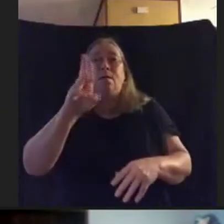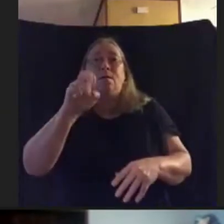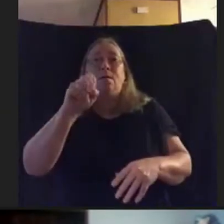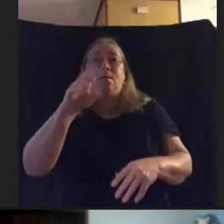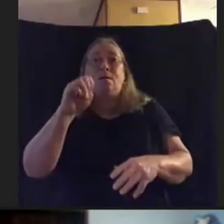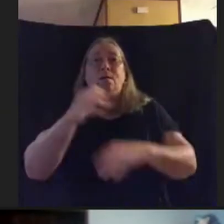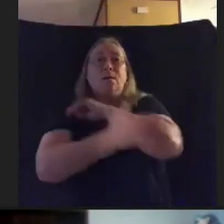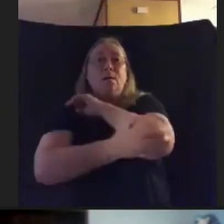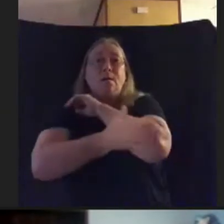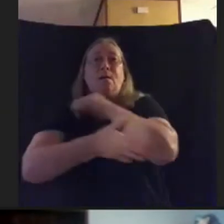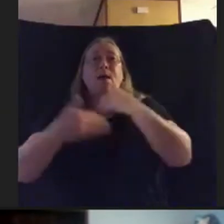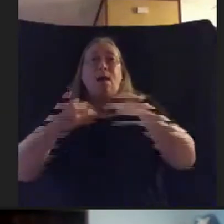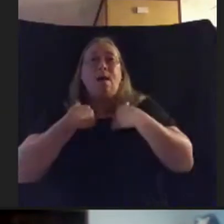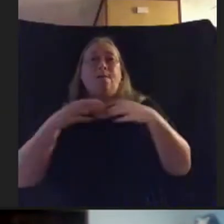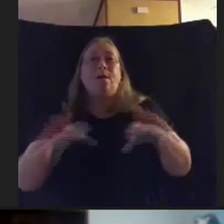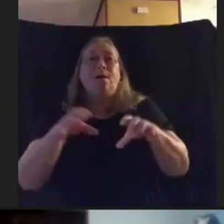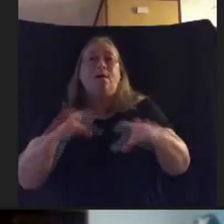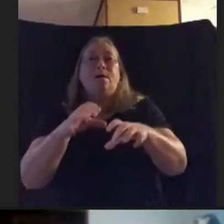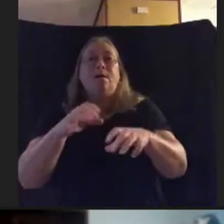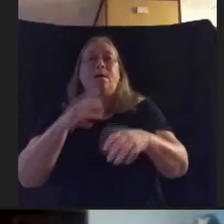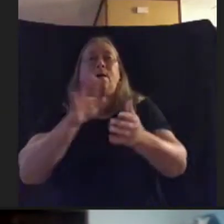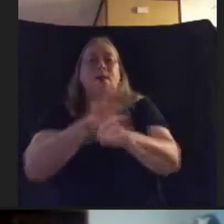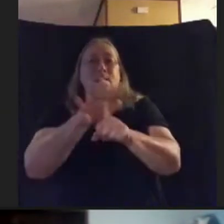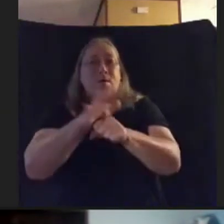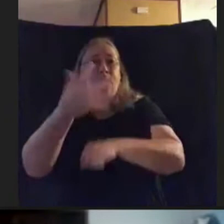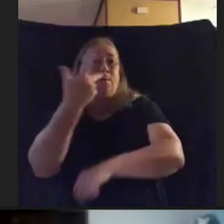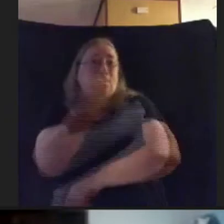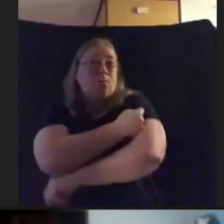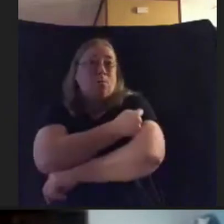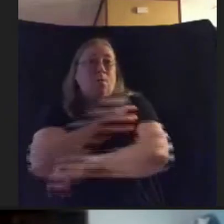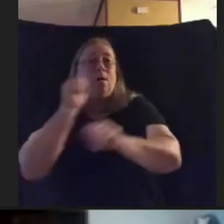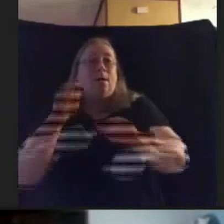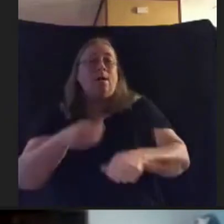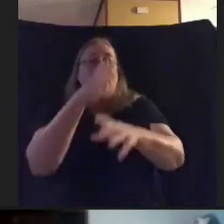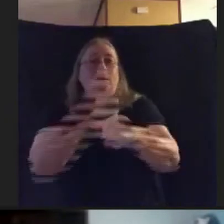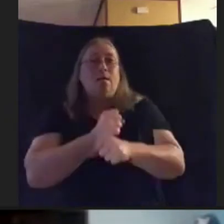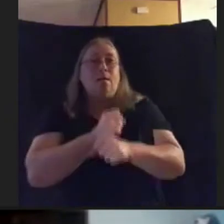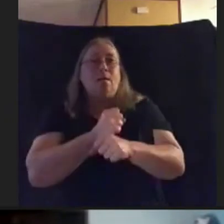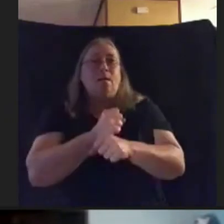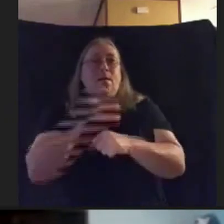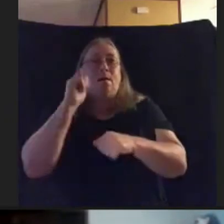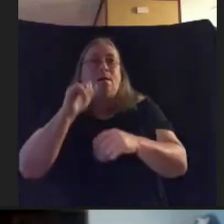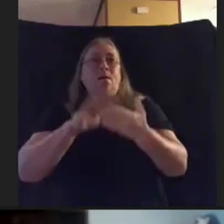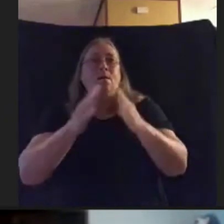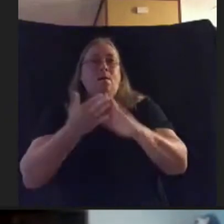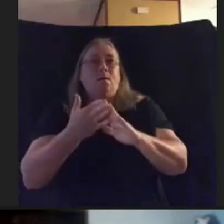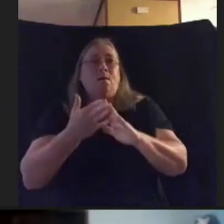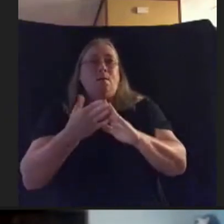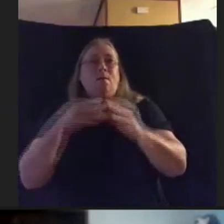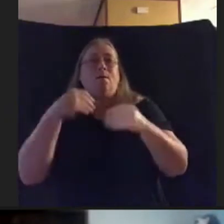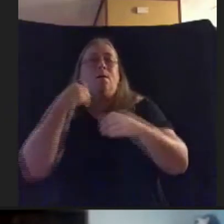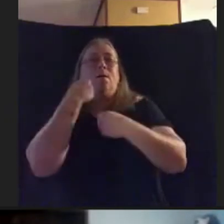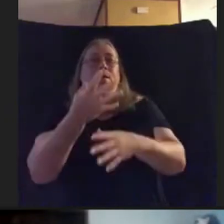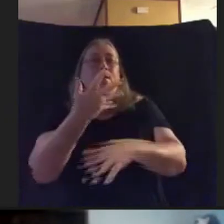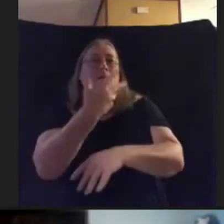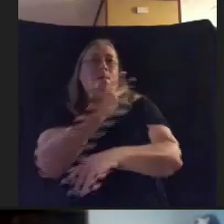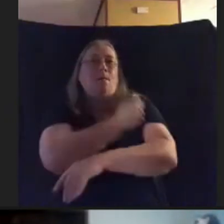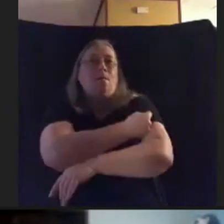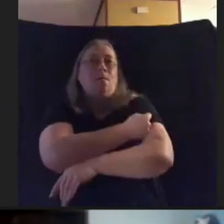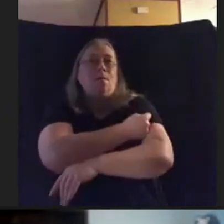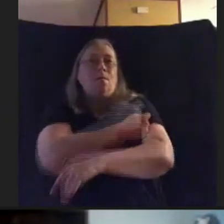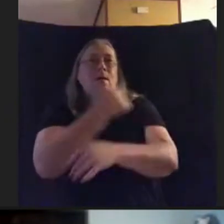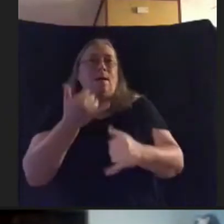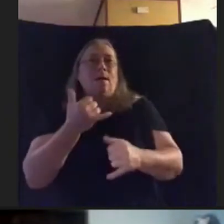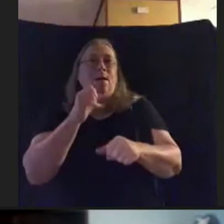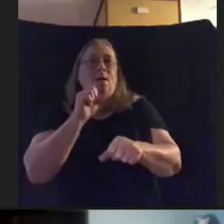when they have enough vaccine available to be able to receive a vaccine in their community to deliver that vaccine. So we're definitely working with them to